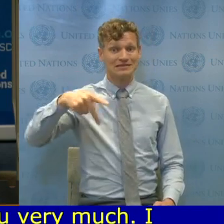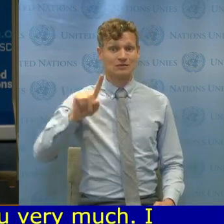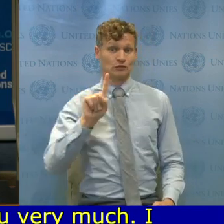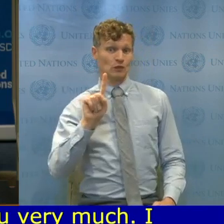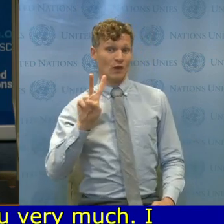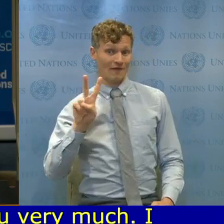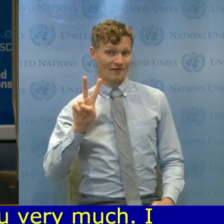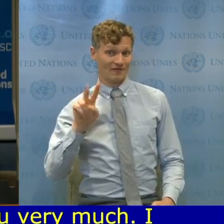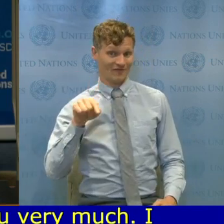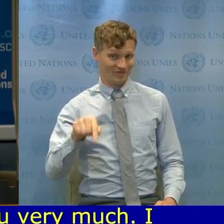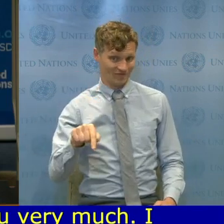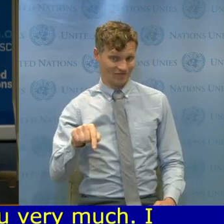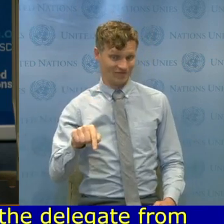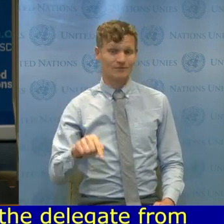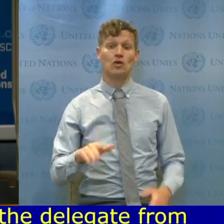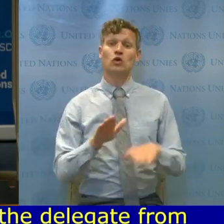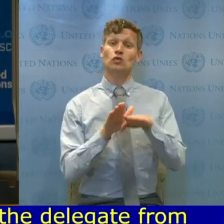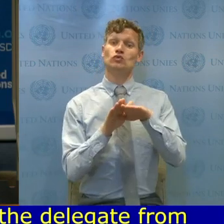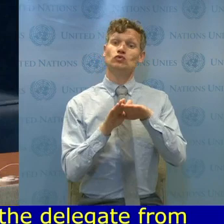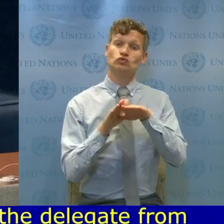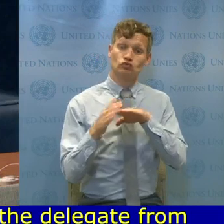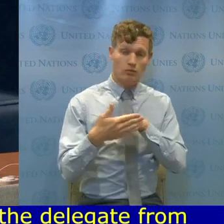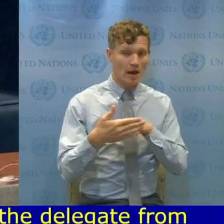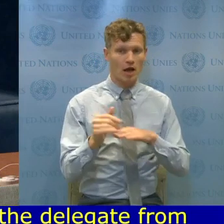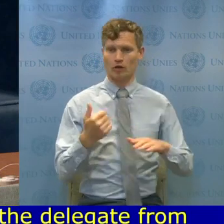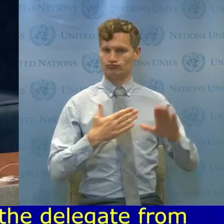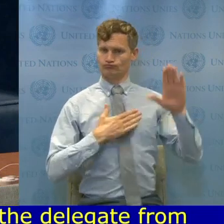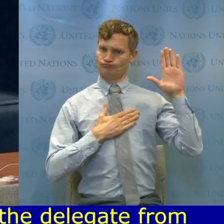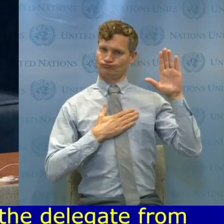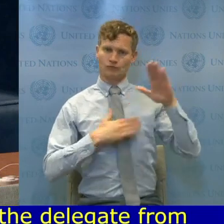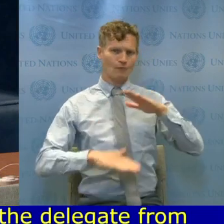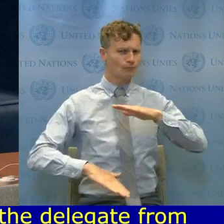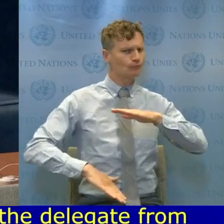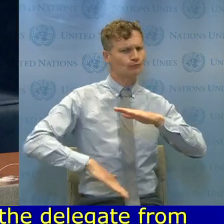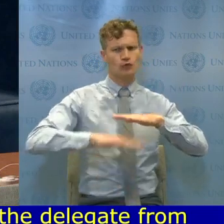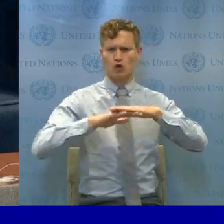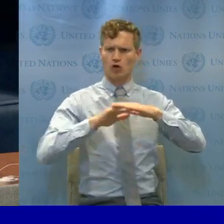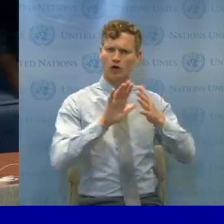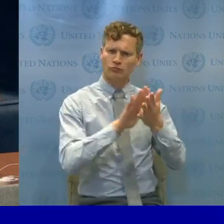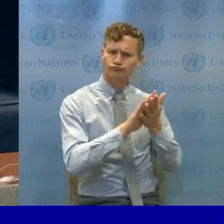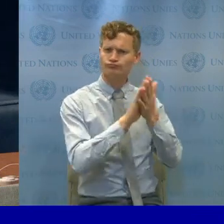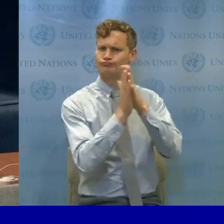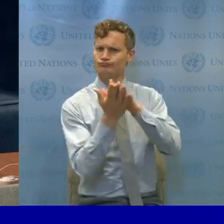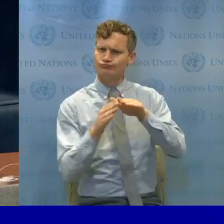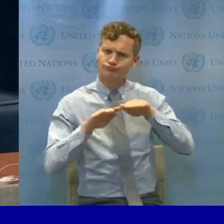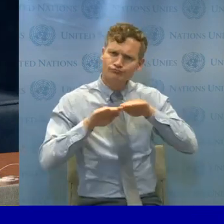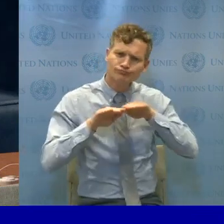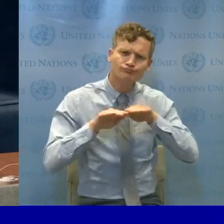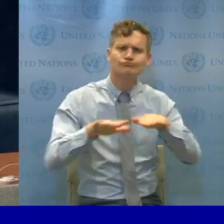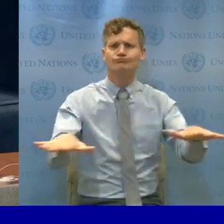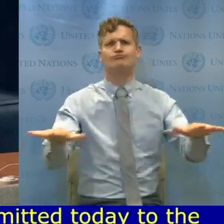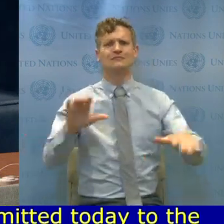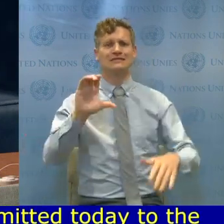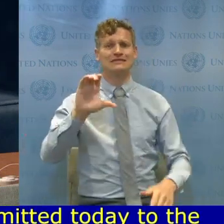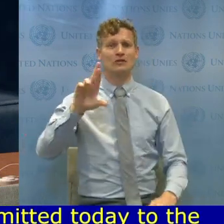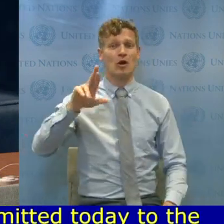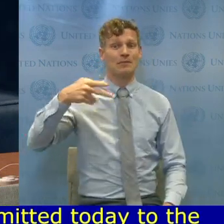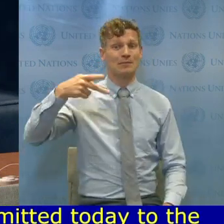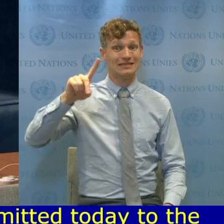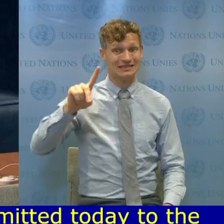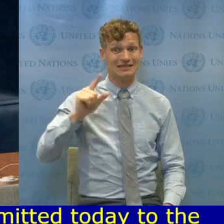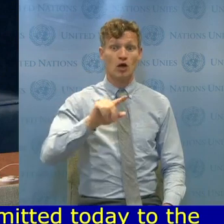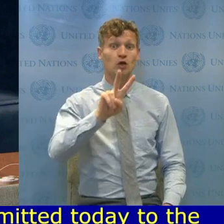committed today to the full implementation of the CRPD as it did when it became the first country to sign and ratify the convention in